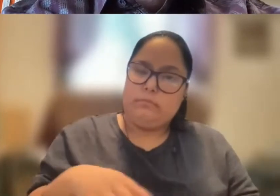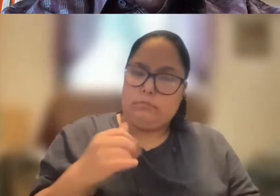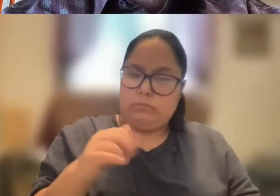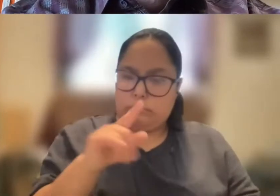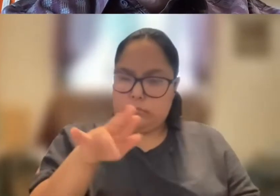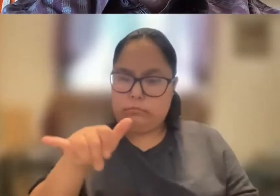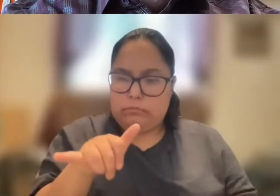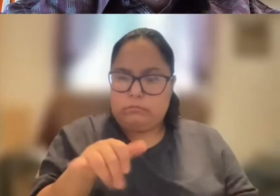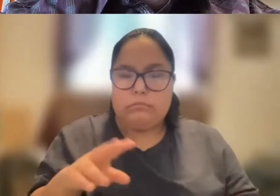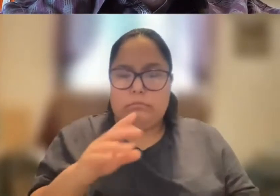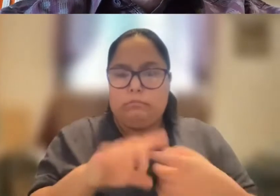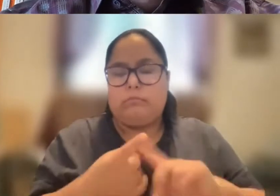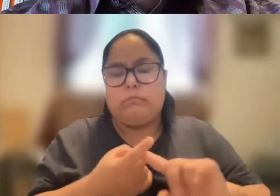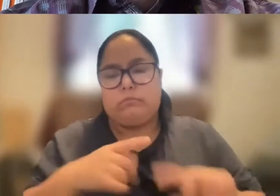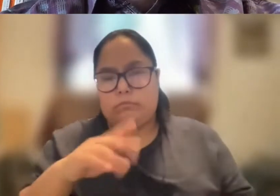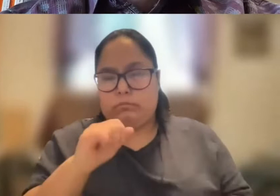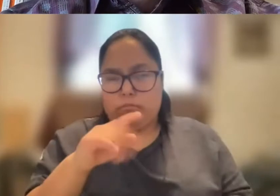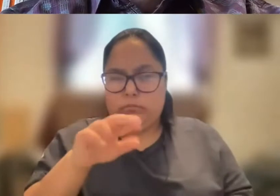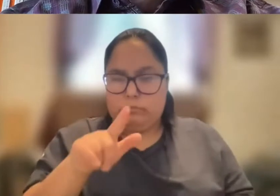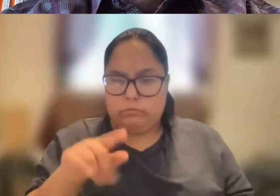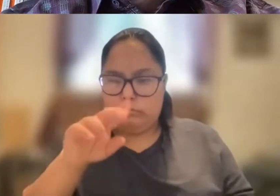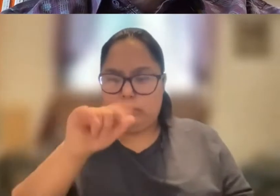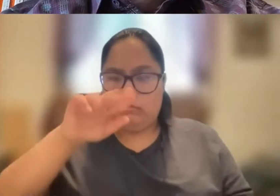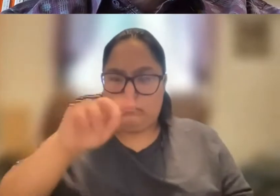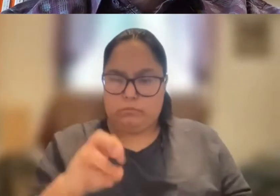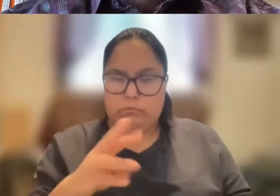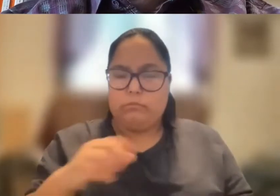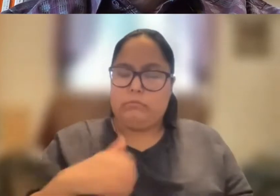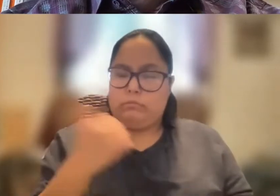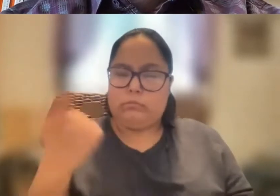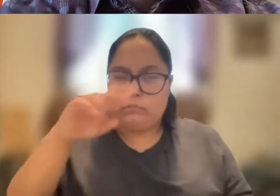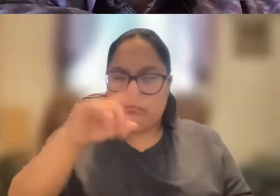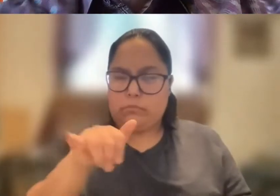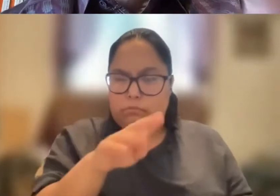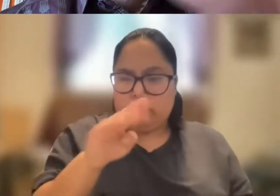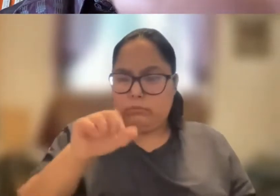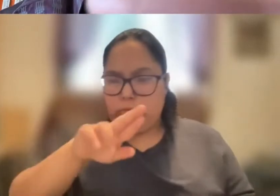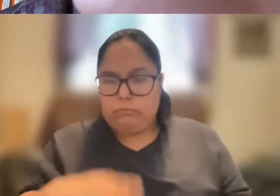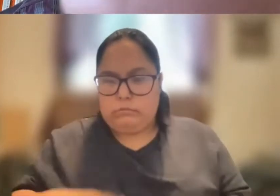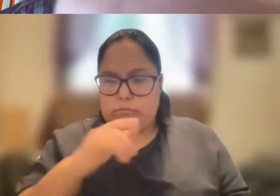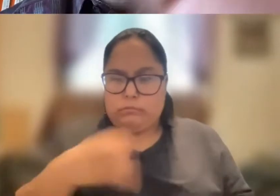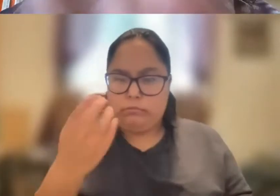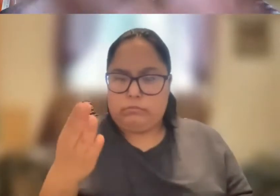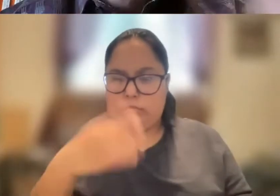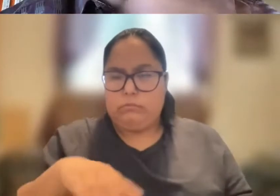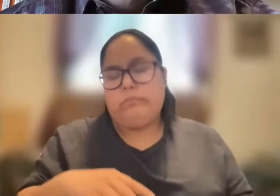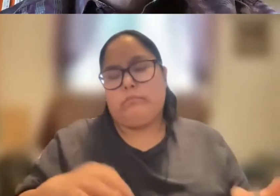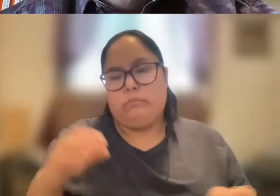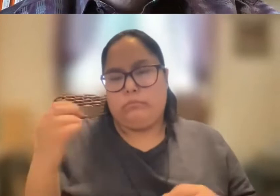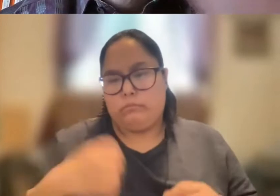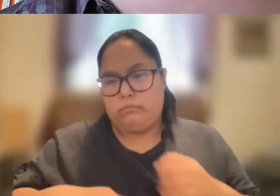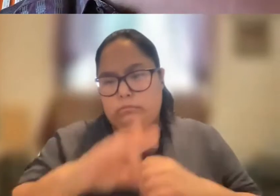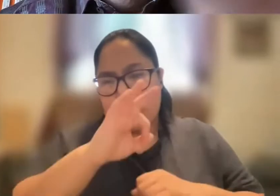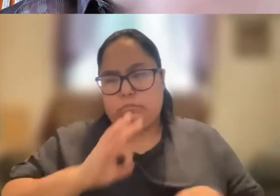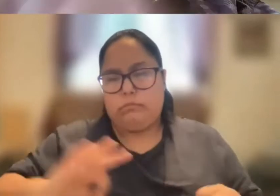ability to make friends and social networks outside of the gay bar, outside of just the Friday night hangout,